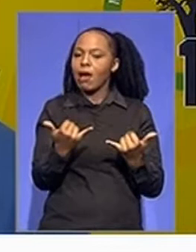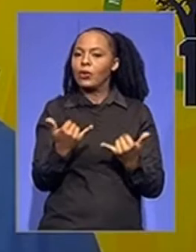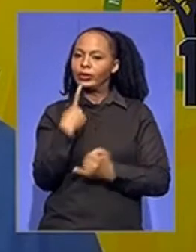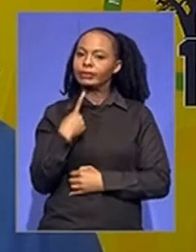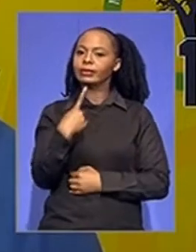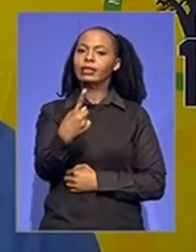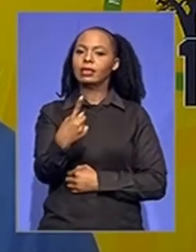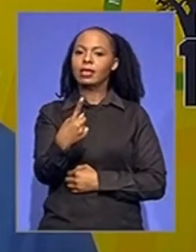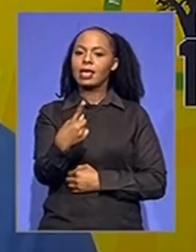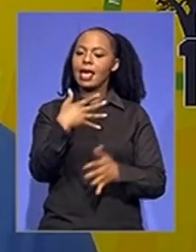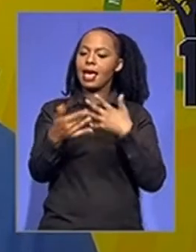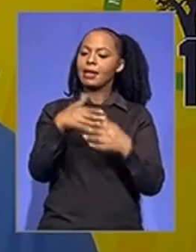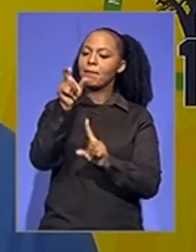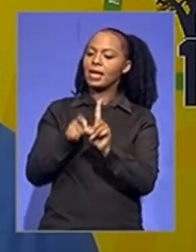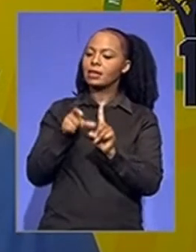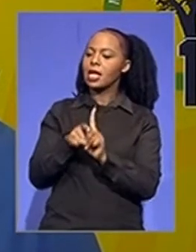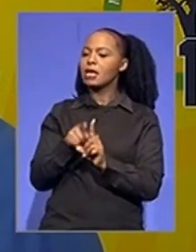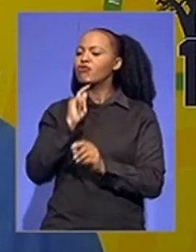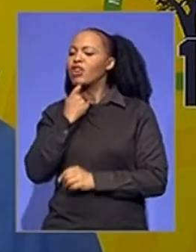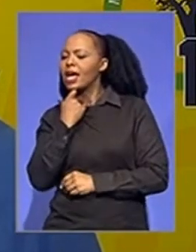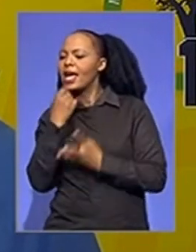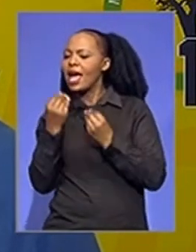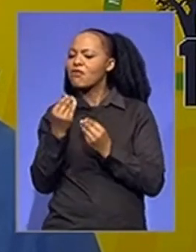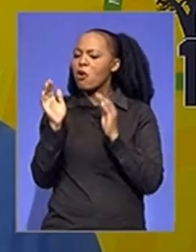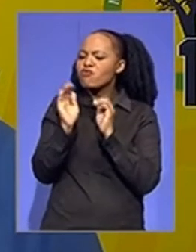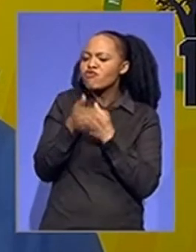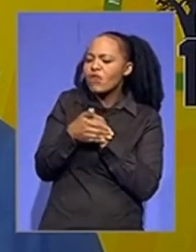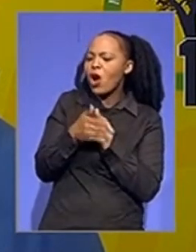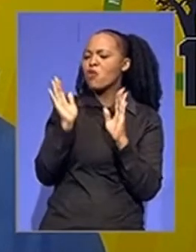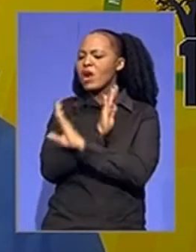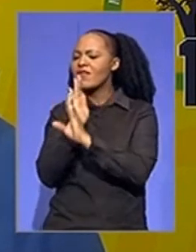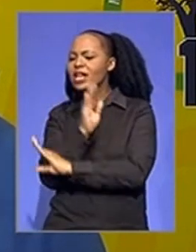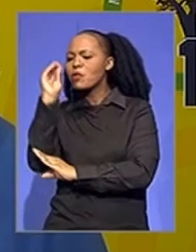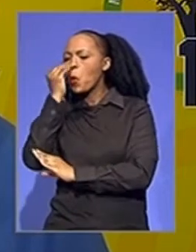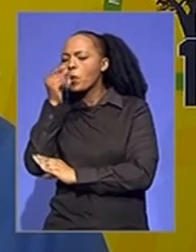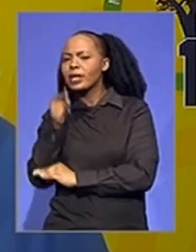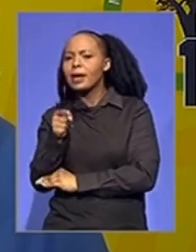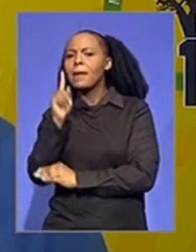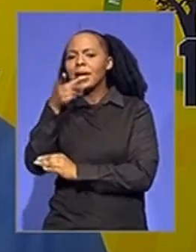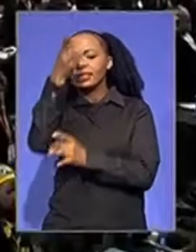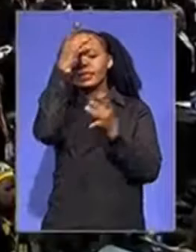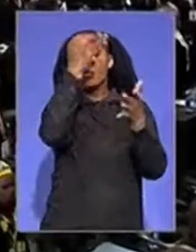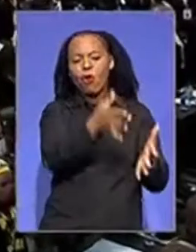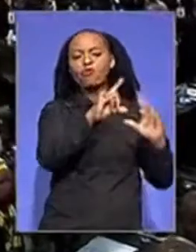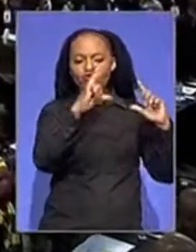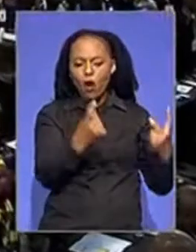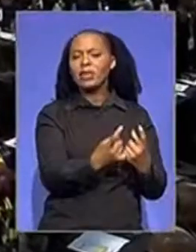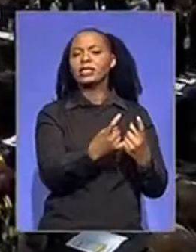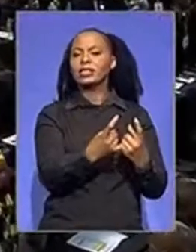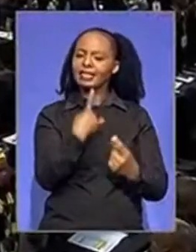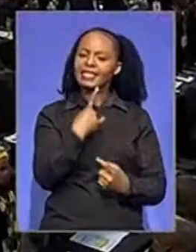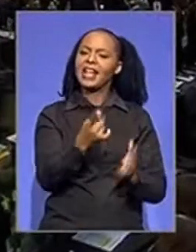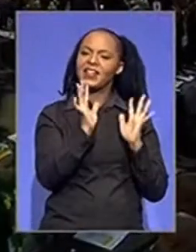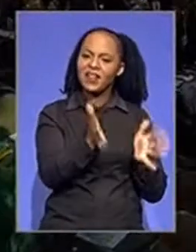has information, if anybody has evidence, he's got to go to the commission. Ntwa e sa tšwela pele